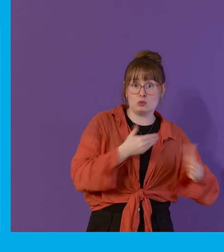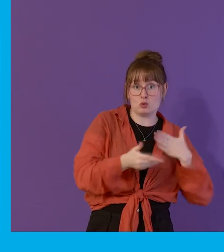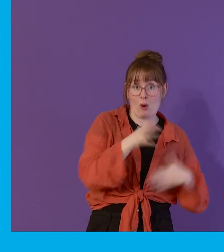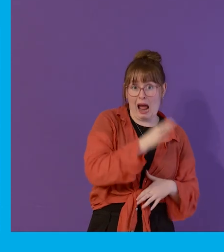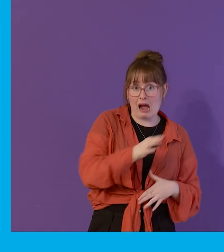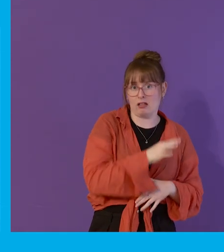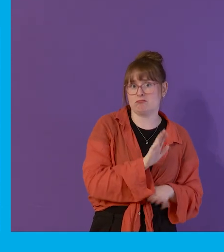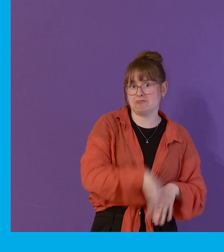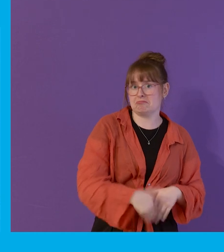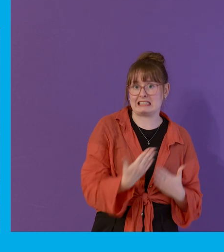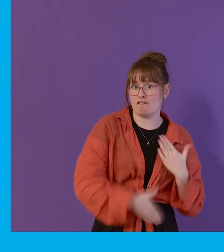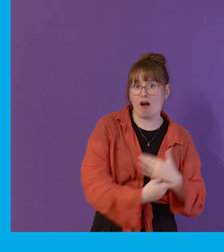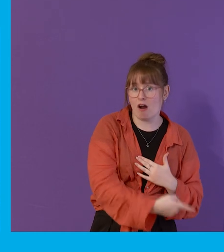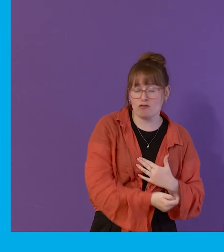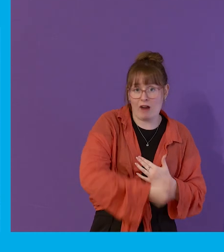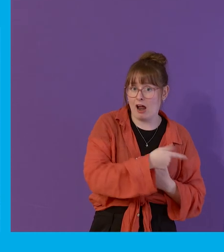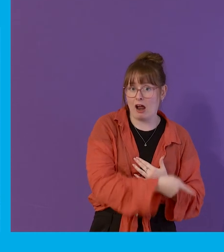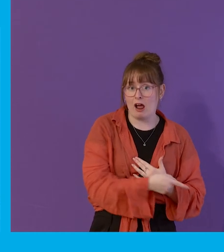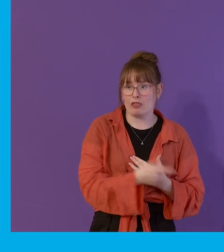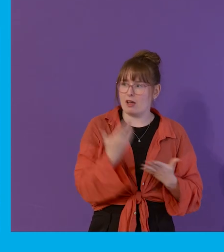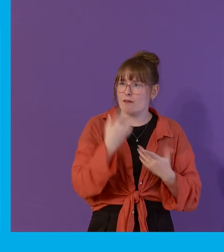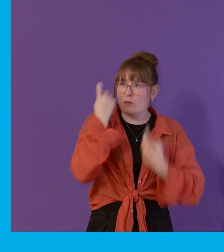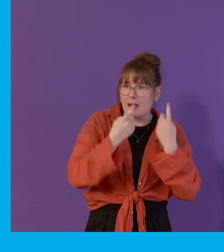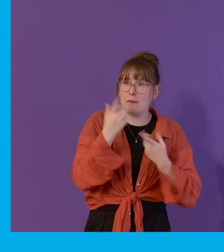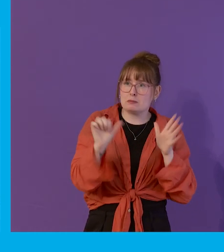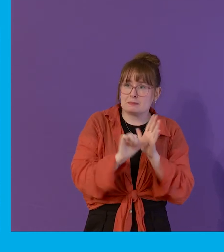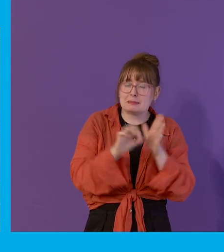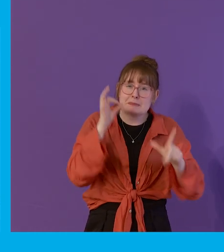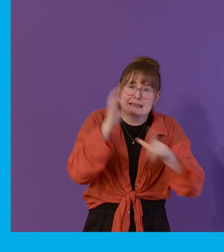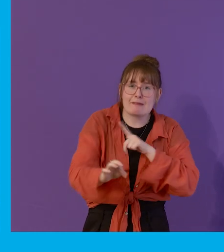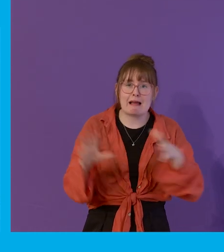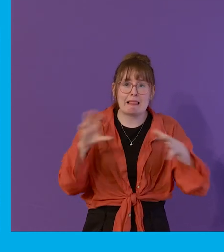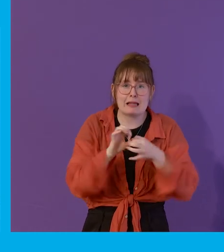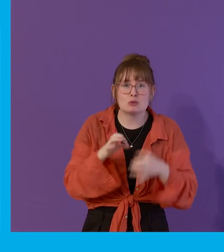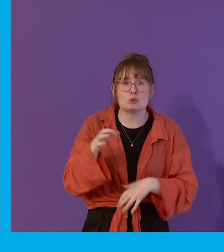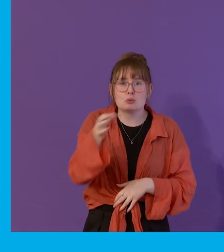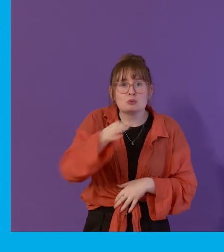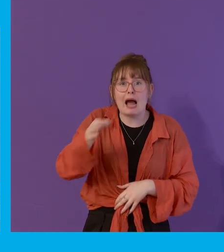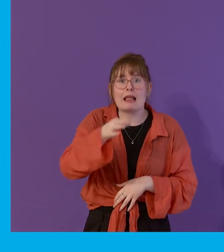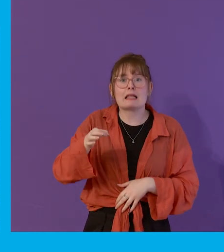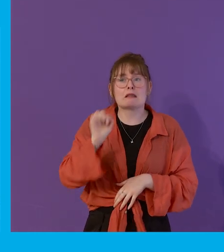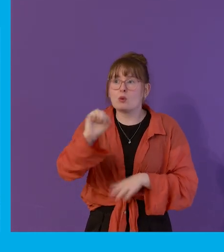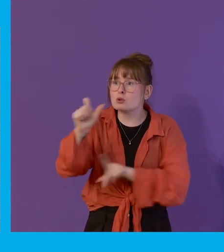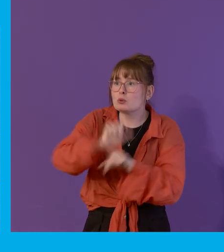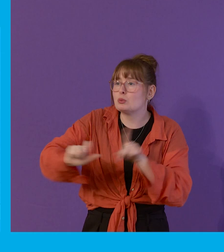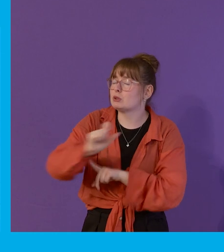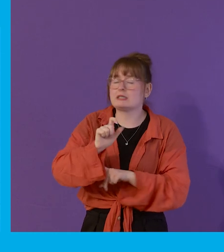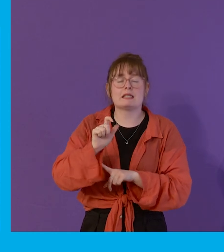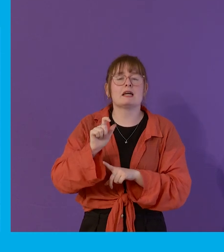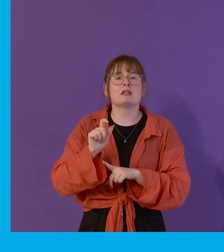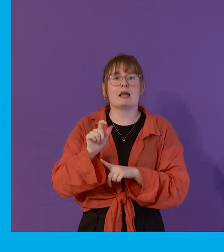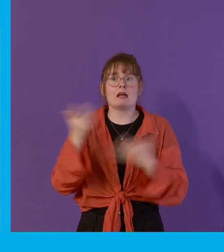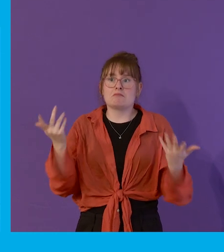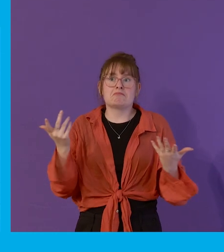islands and the difficulties and challenges that you have to think through if you've got communities living on islands. So that's really